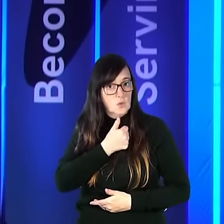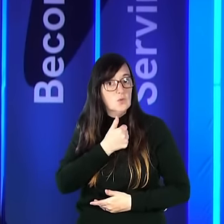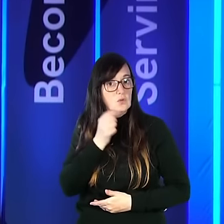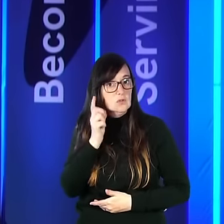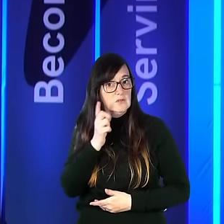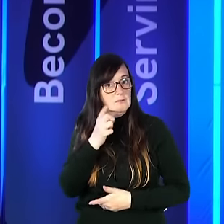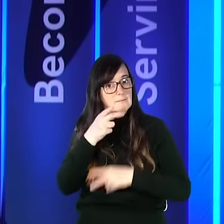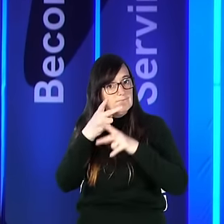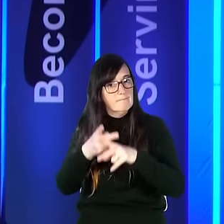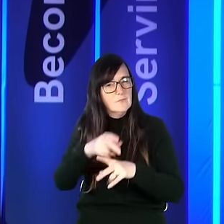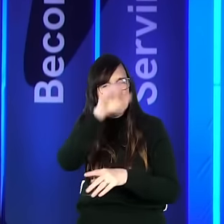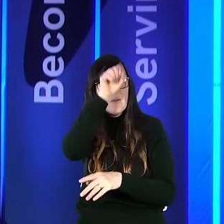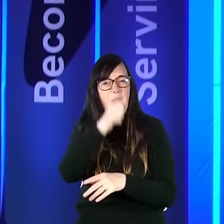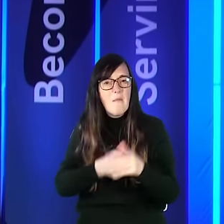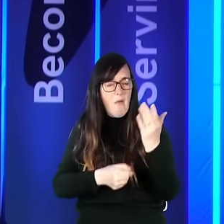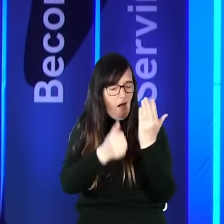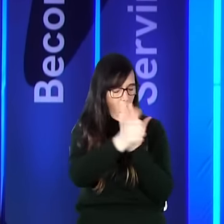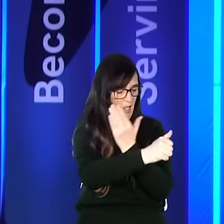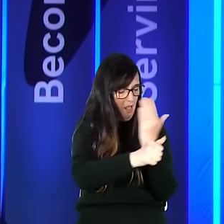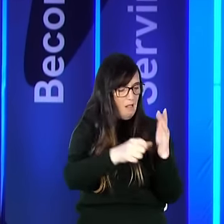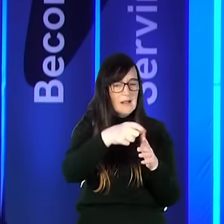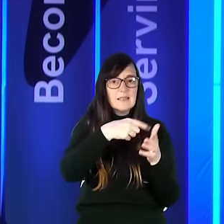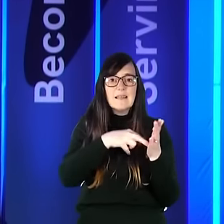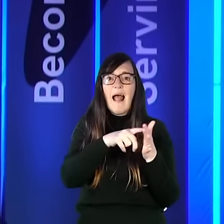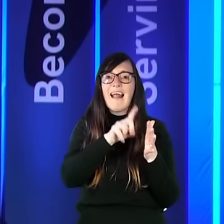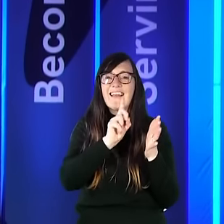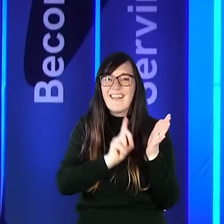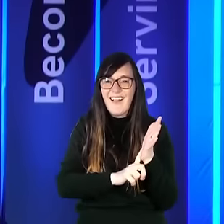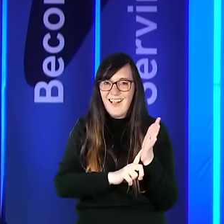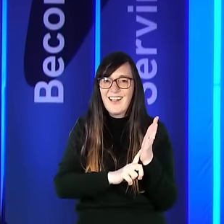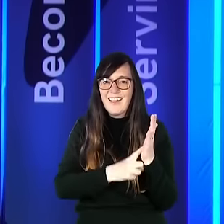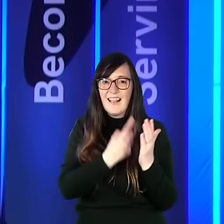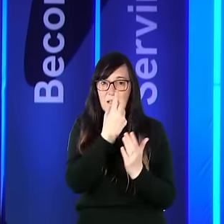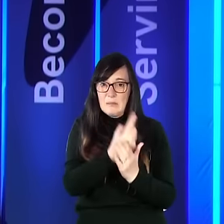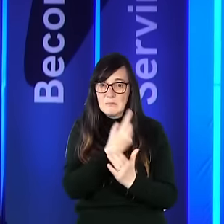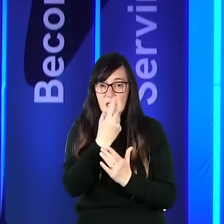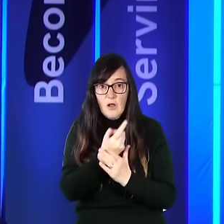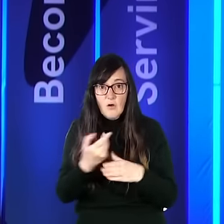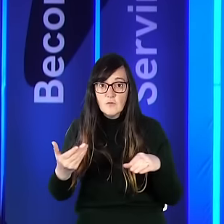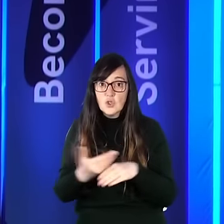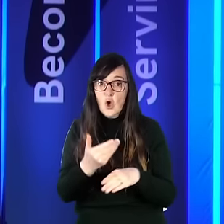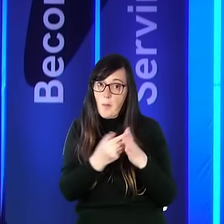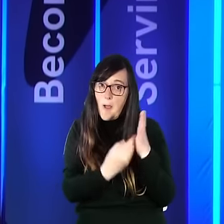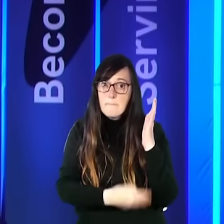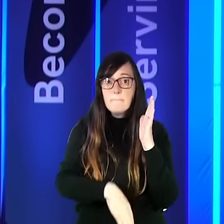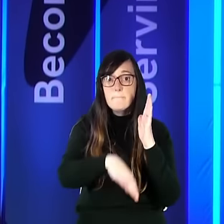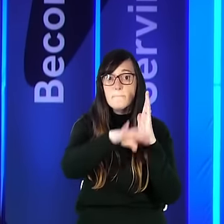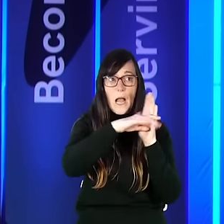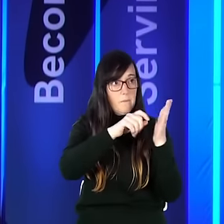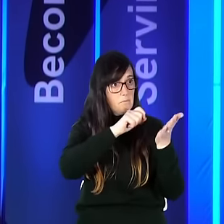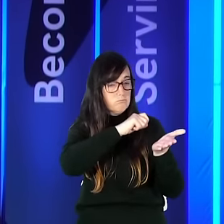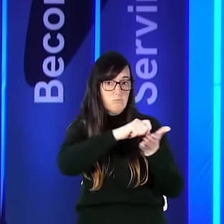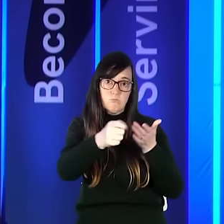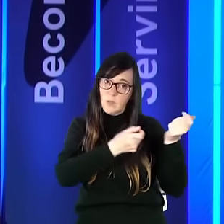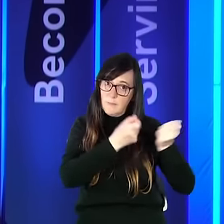You'll remember how Daniel was honored for the role that he played as administrator in Babylon. And in fact, Jeremiah told the exiles